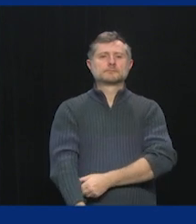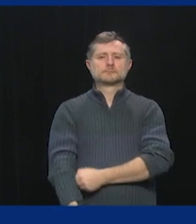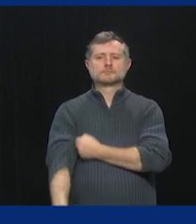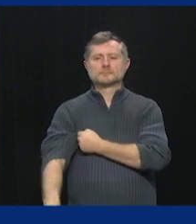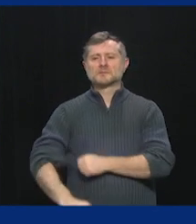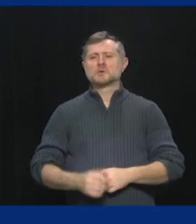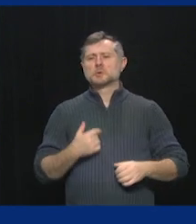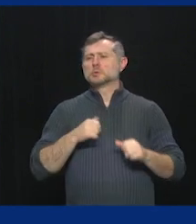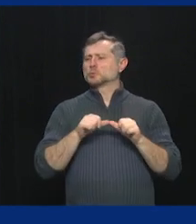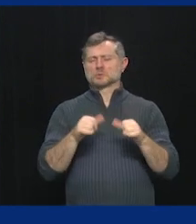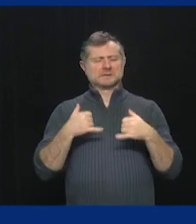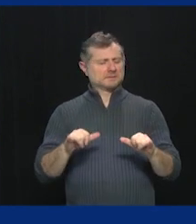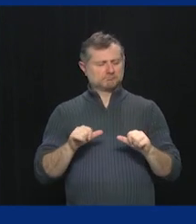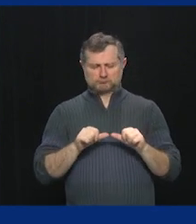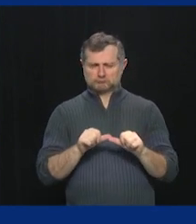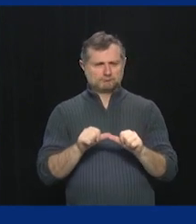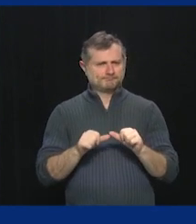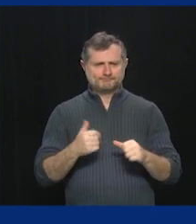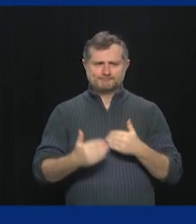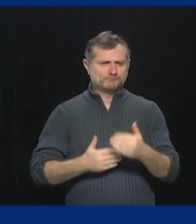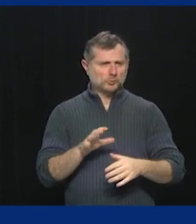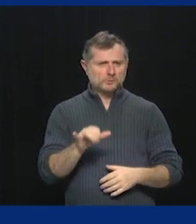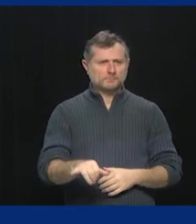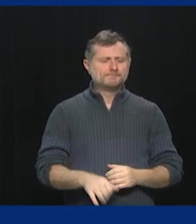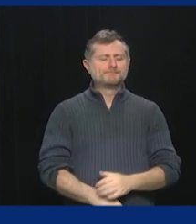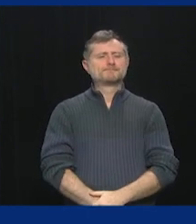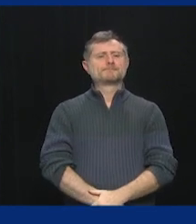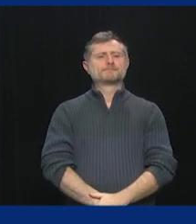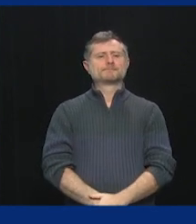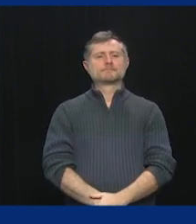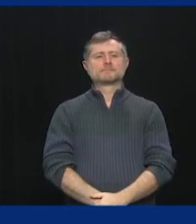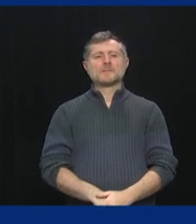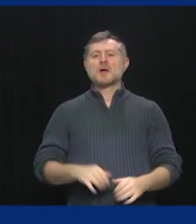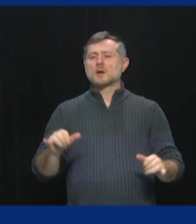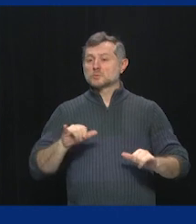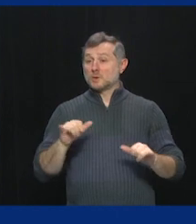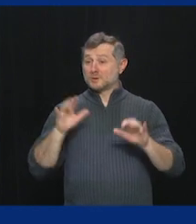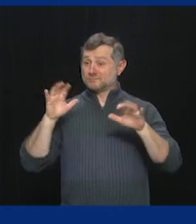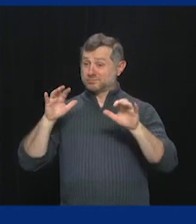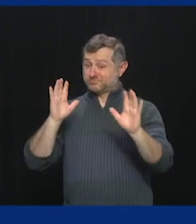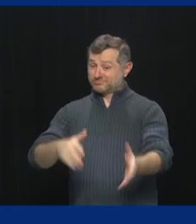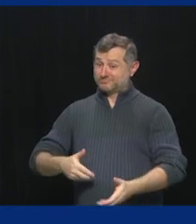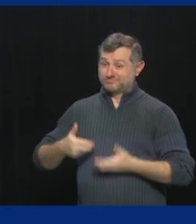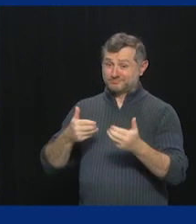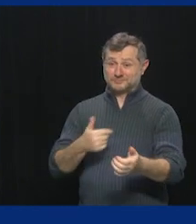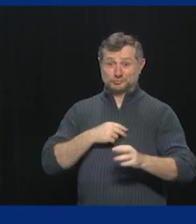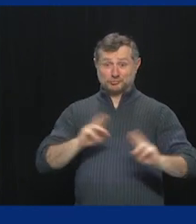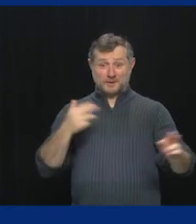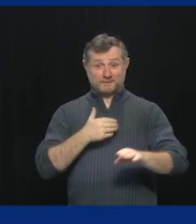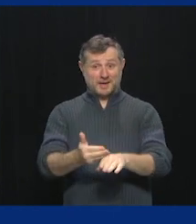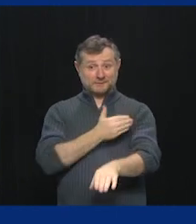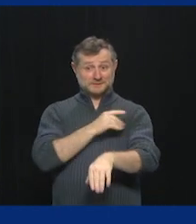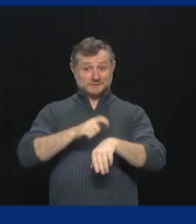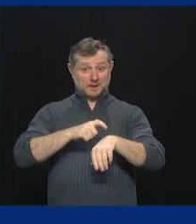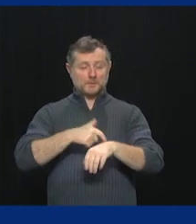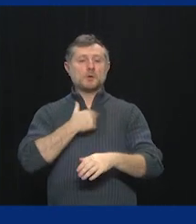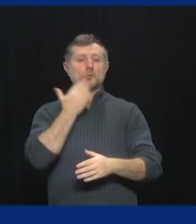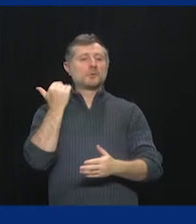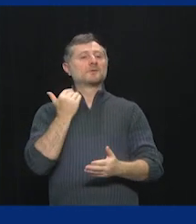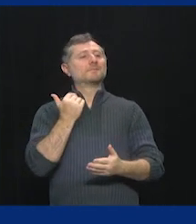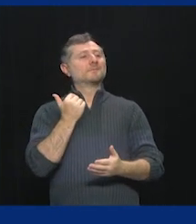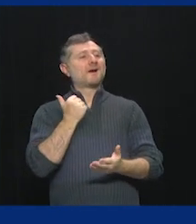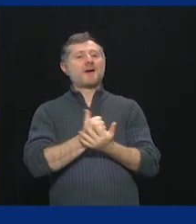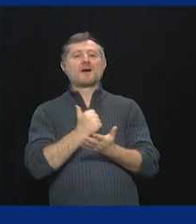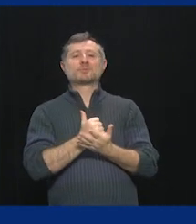forward. That pre-positioning led to positive results, obviously. At the peak